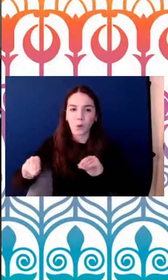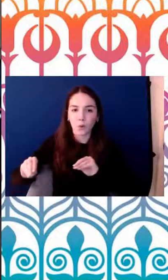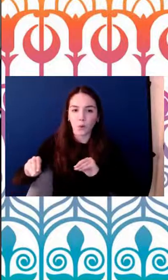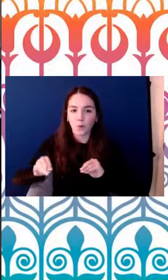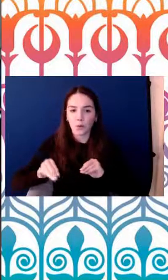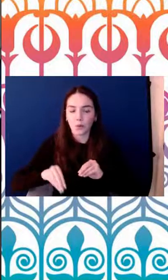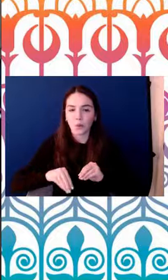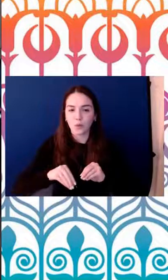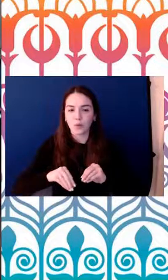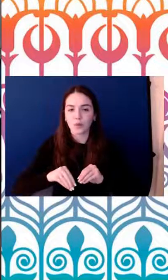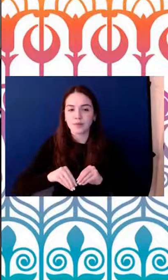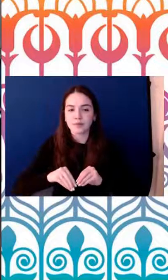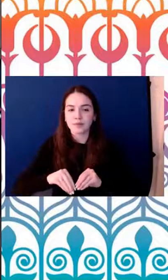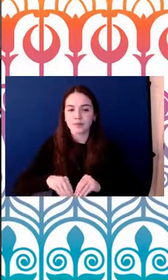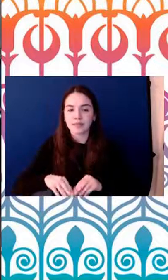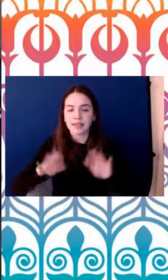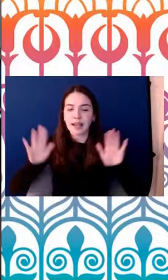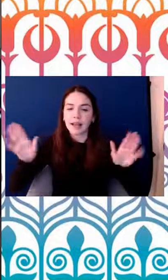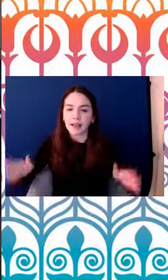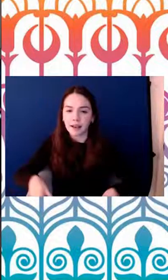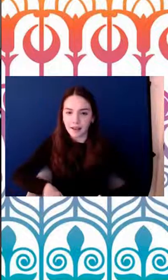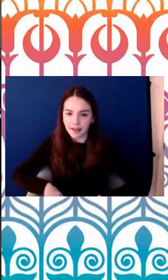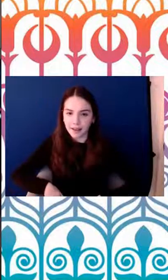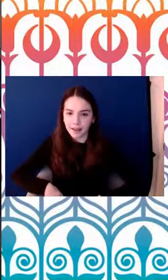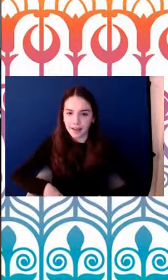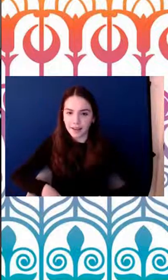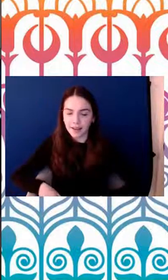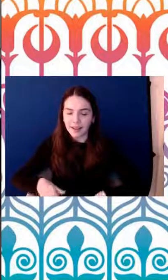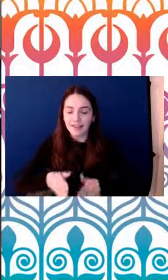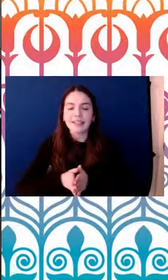And I'm gonna come down.